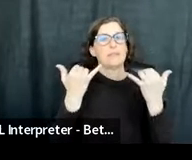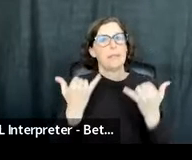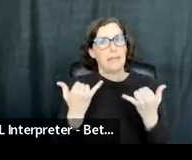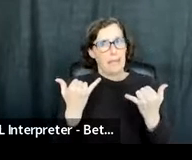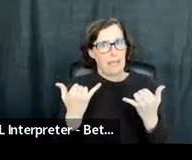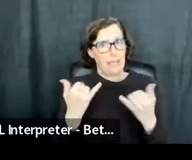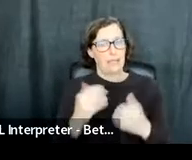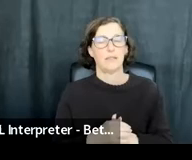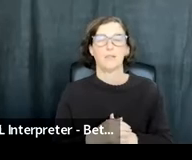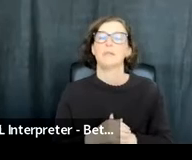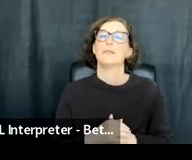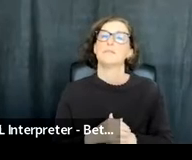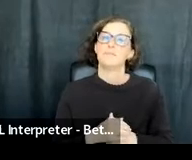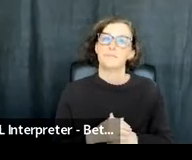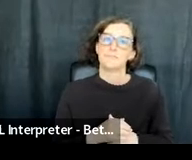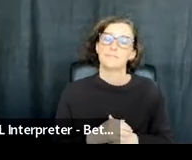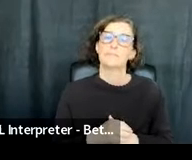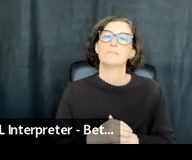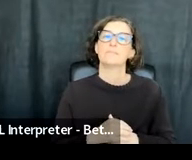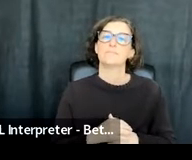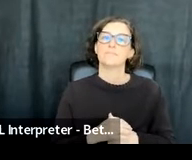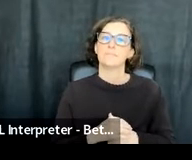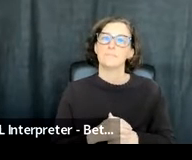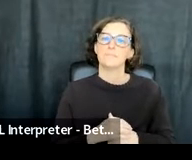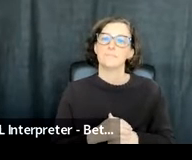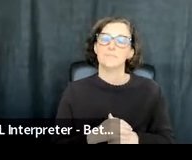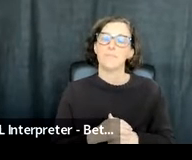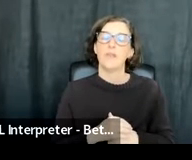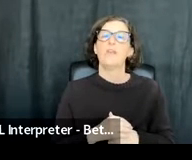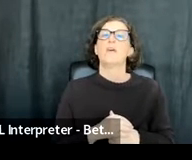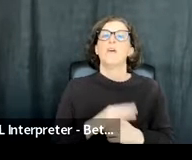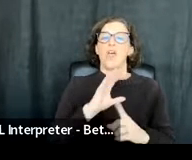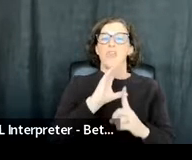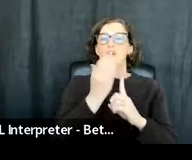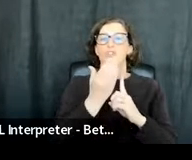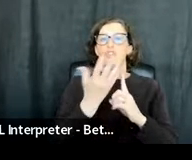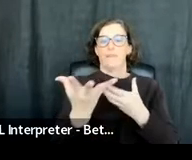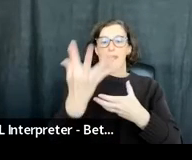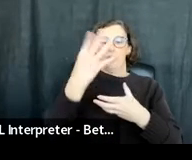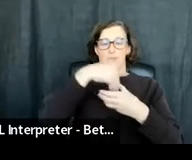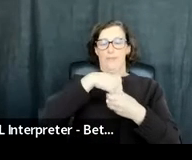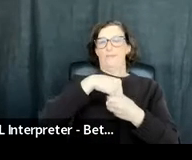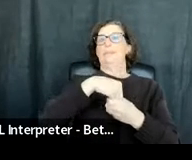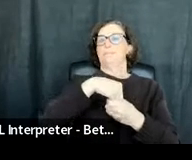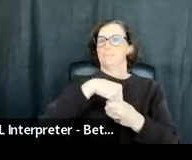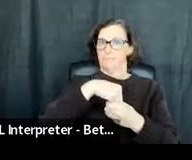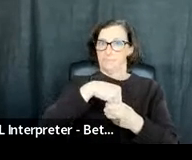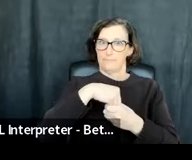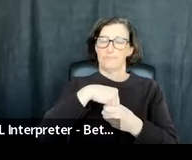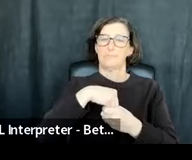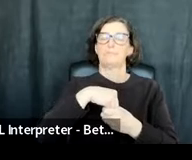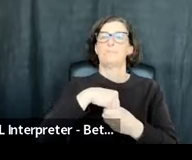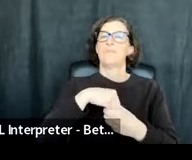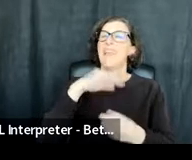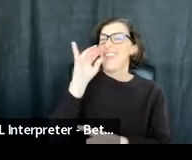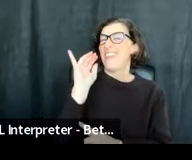about up front and in our previous webinar, just that culture of inclusivity. And, that is